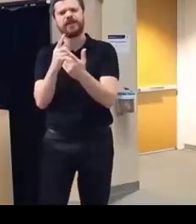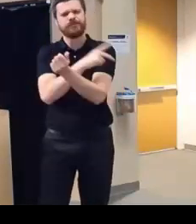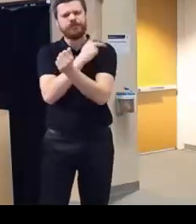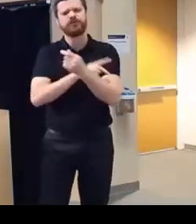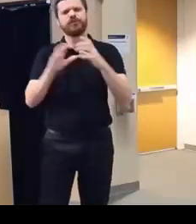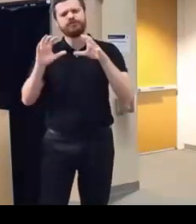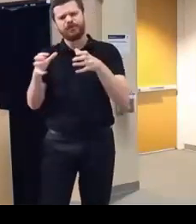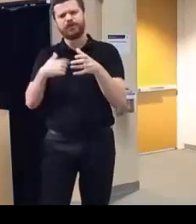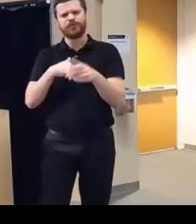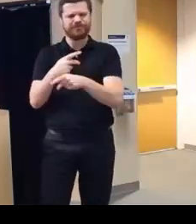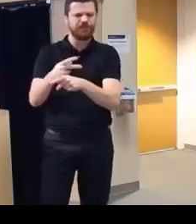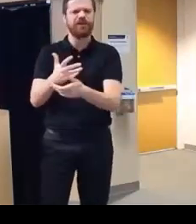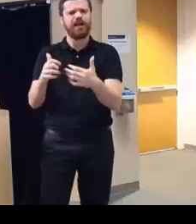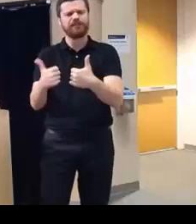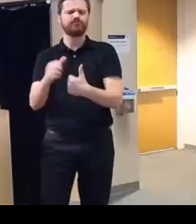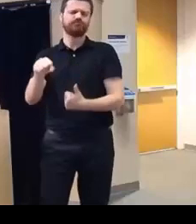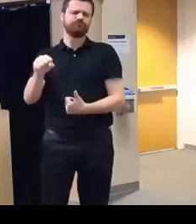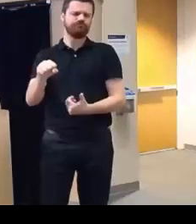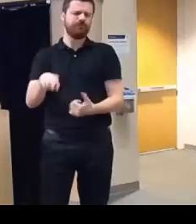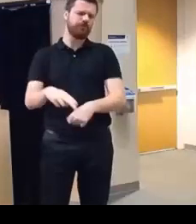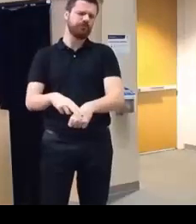patient population we take care of, and there's a lot of challenges there too.